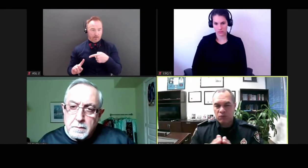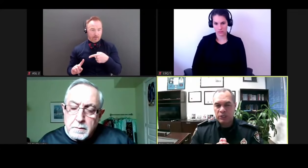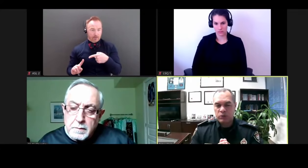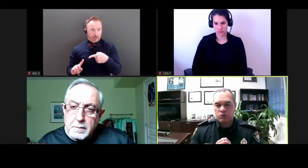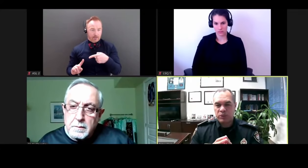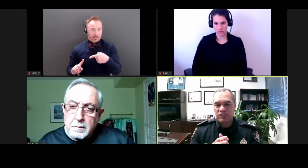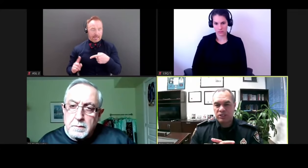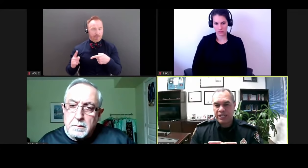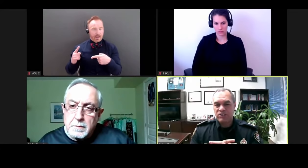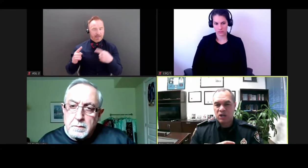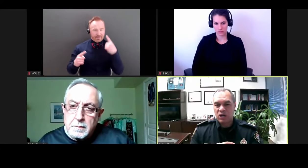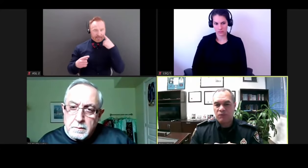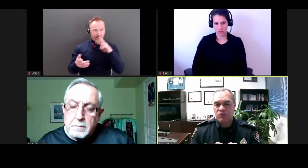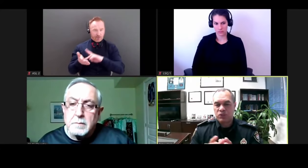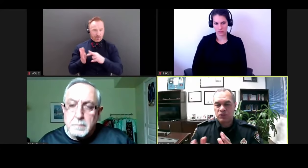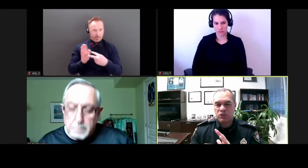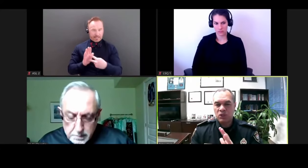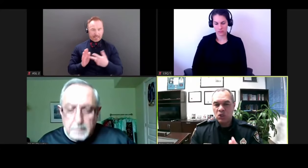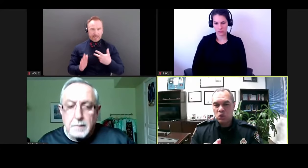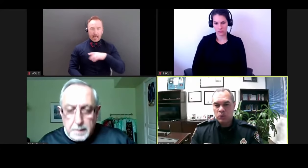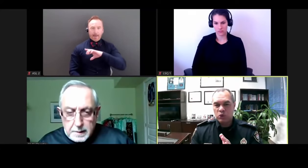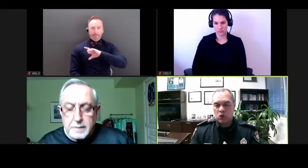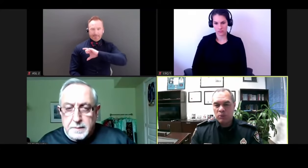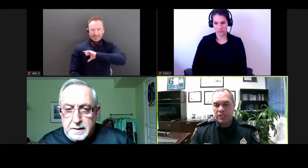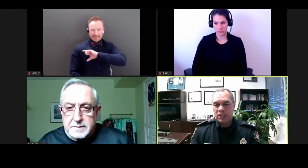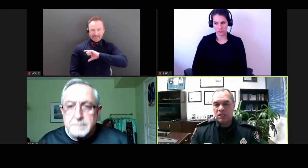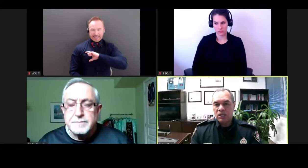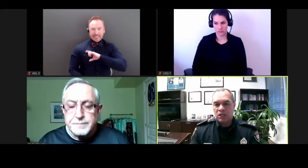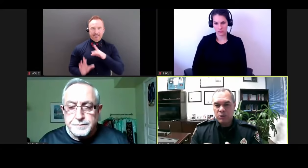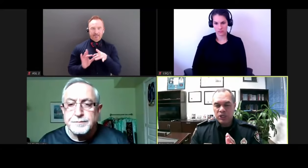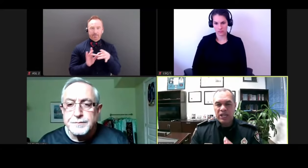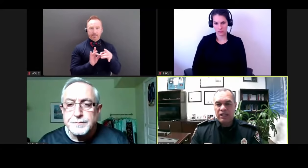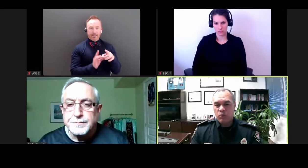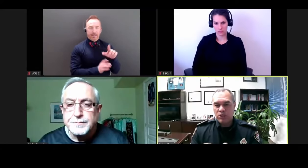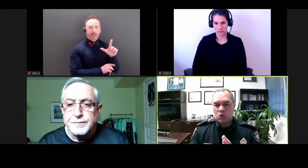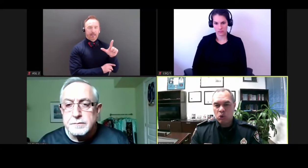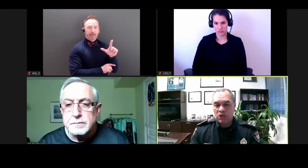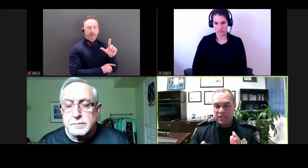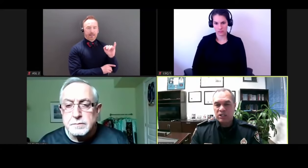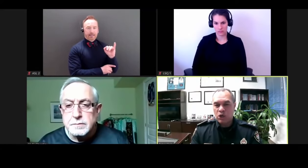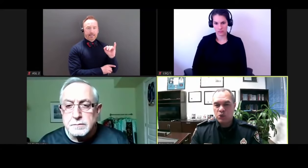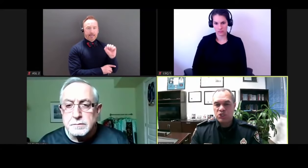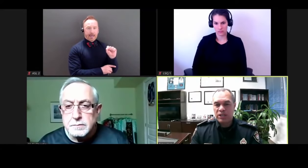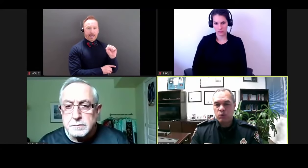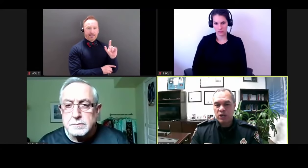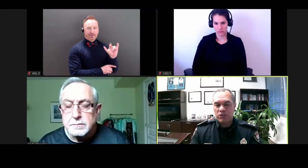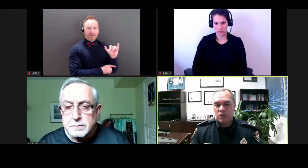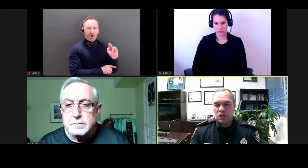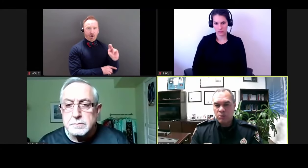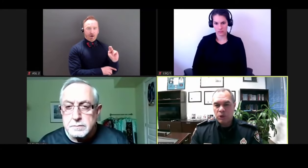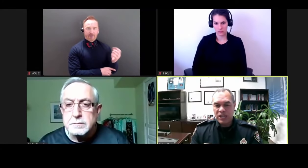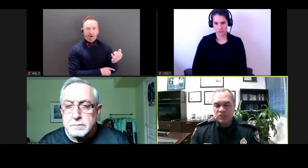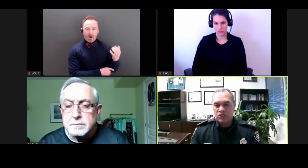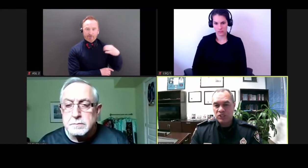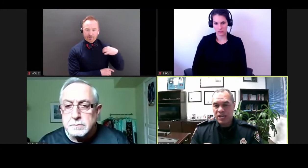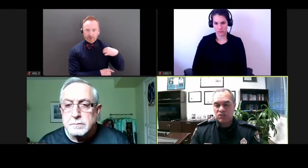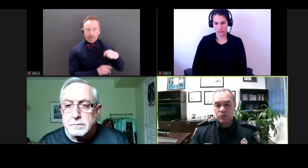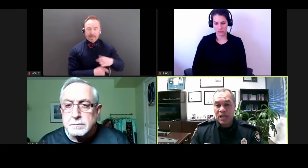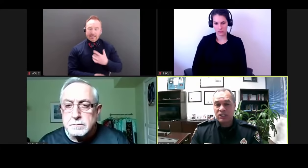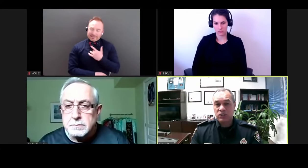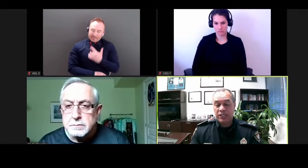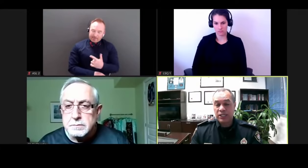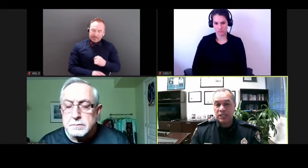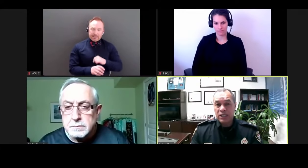you're referring to as police liaison officers who would normally communicate with, coordinate, negotiate with protesters, yes,